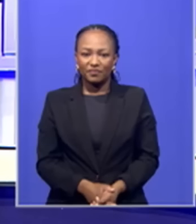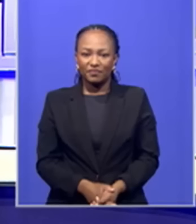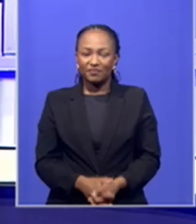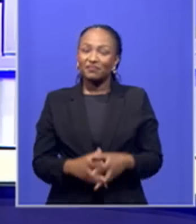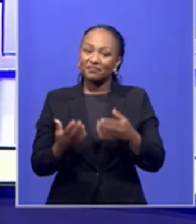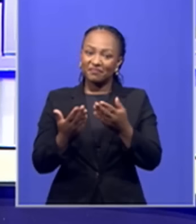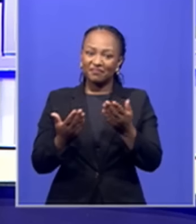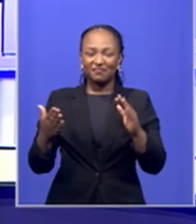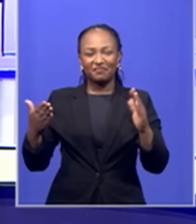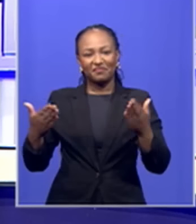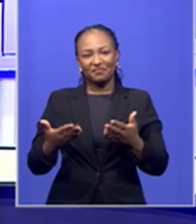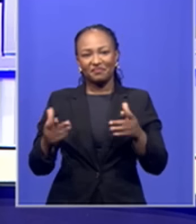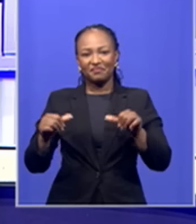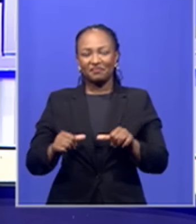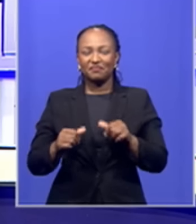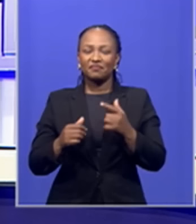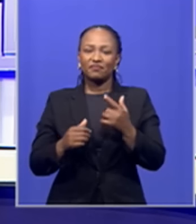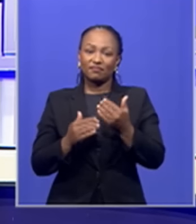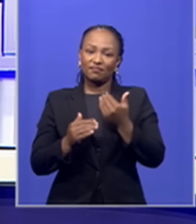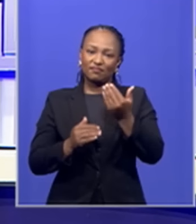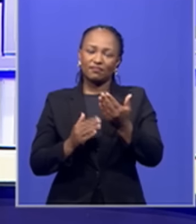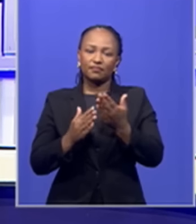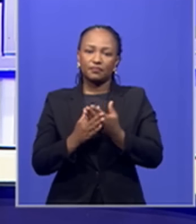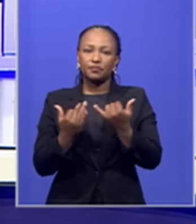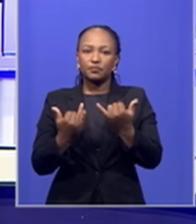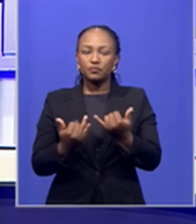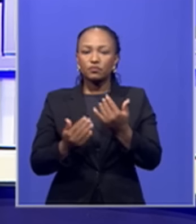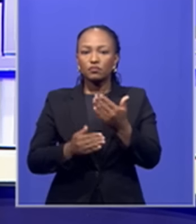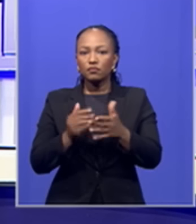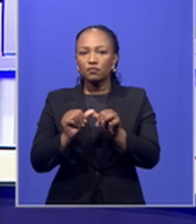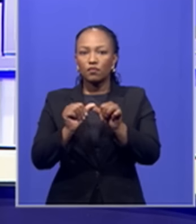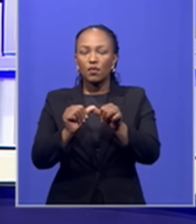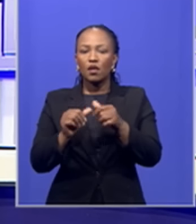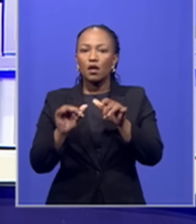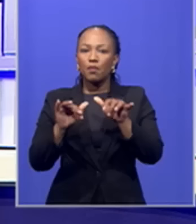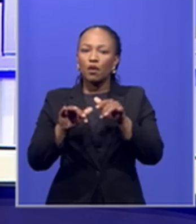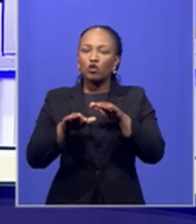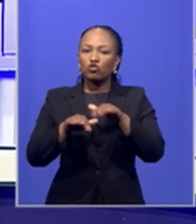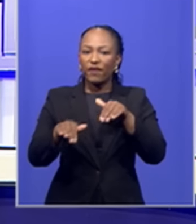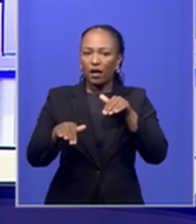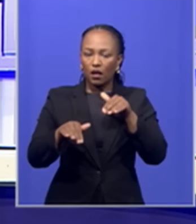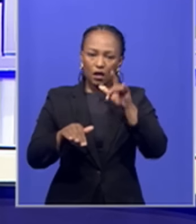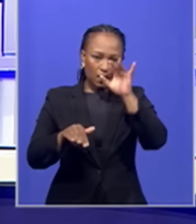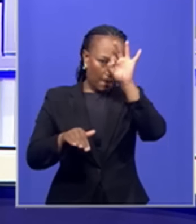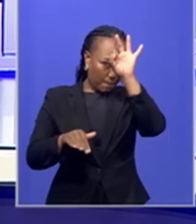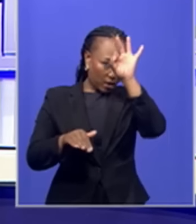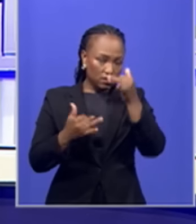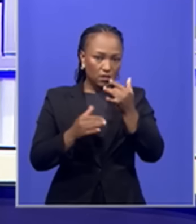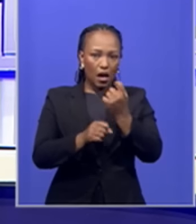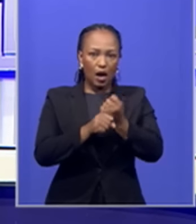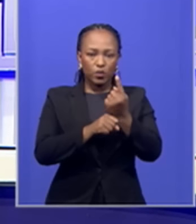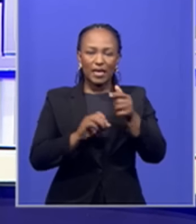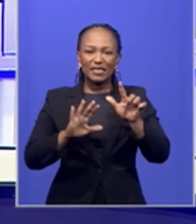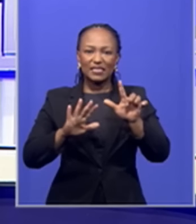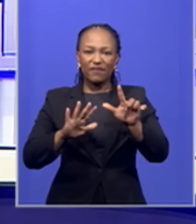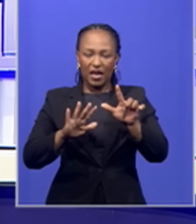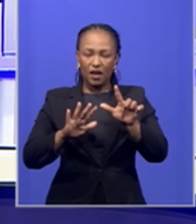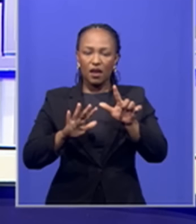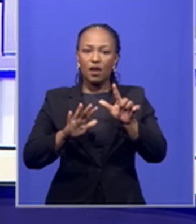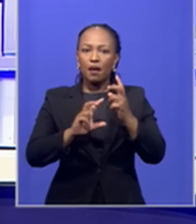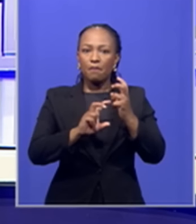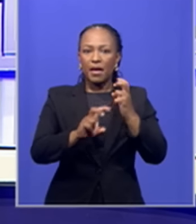Re go amogele mogaetsho mo karolo ya bobedi mme re di tshwanetse ka gore batlhankela ba pharakano mo Gauteng ba thopile dibese di le 7 mo mosong ka